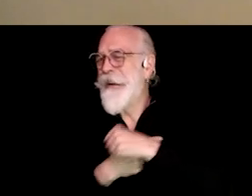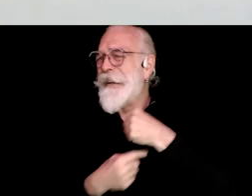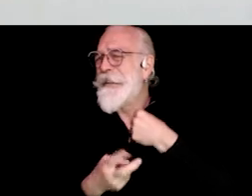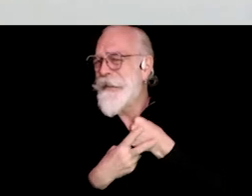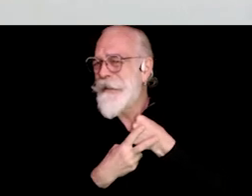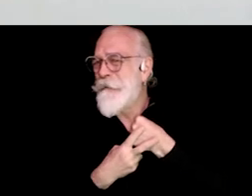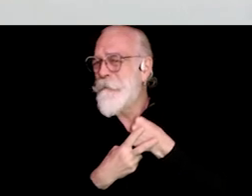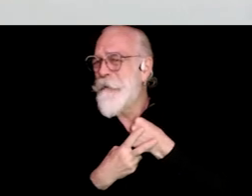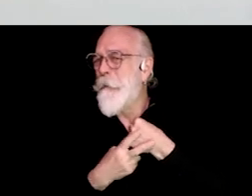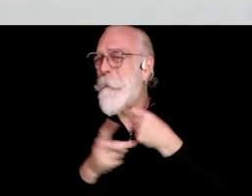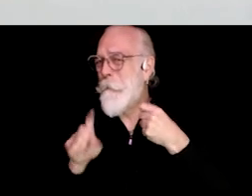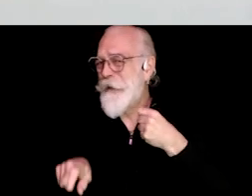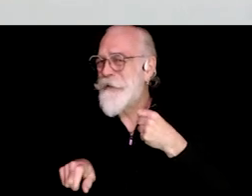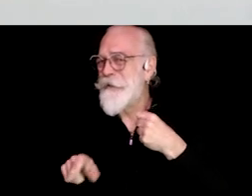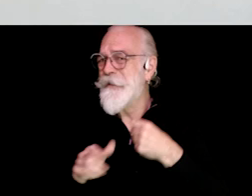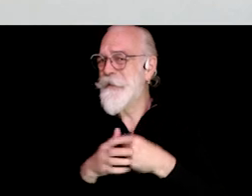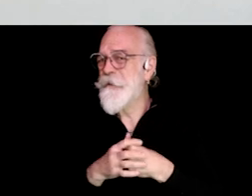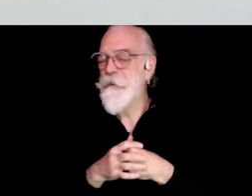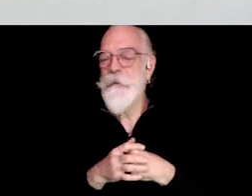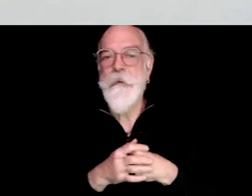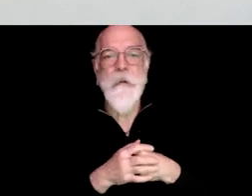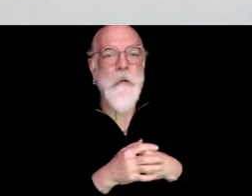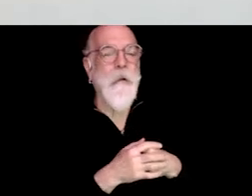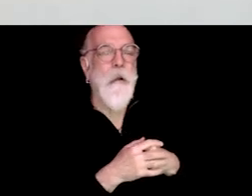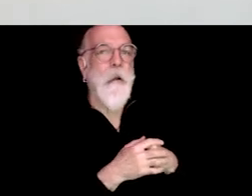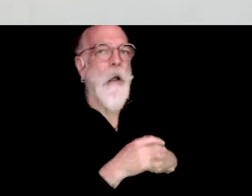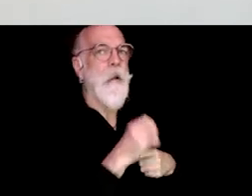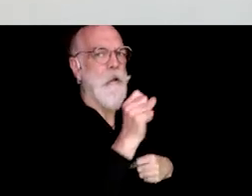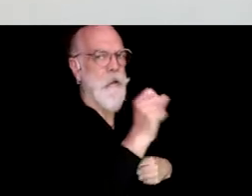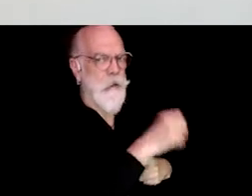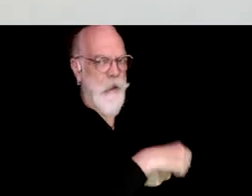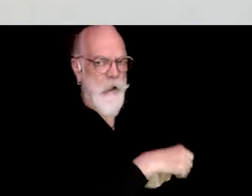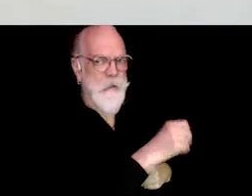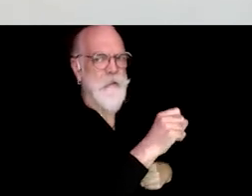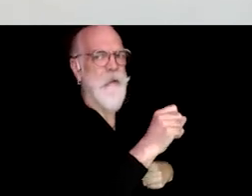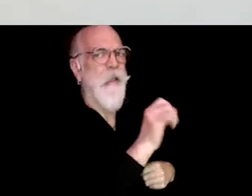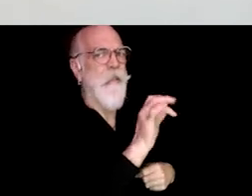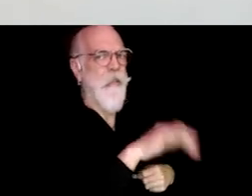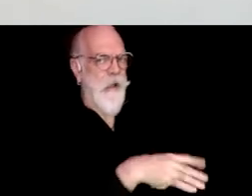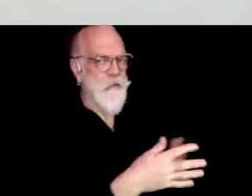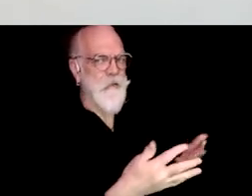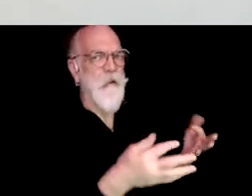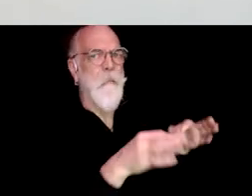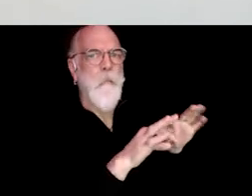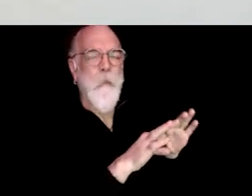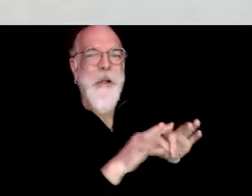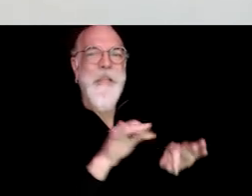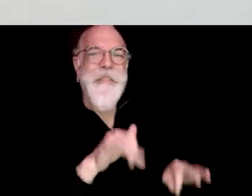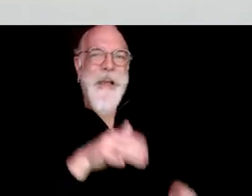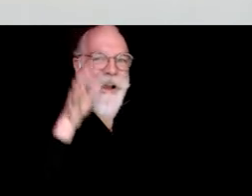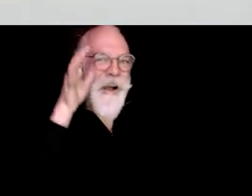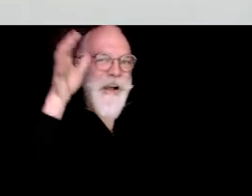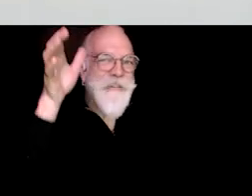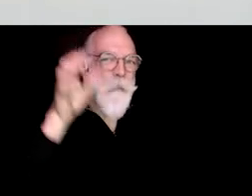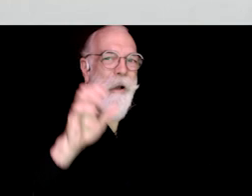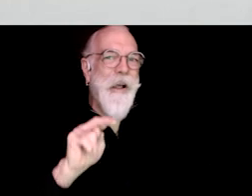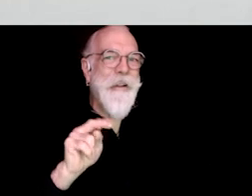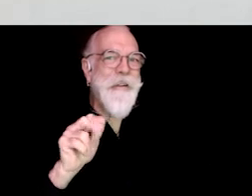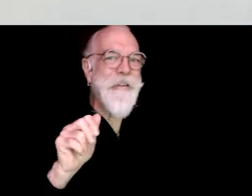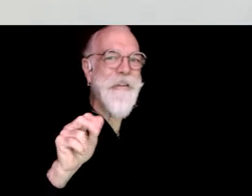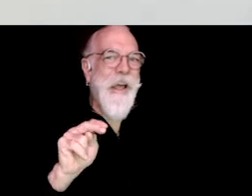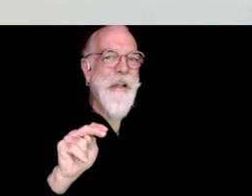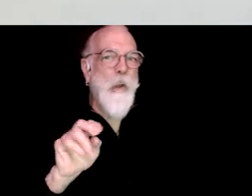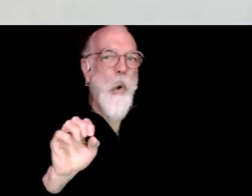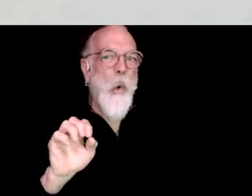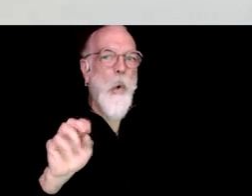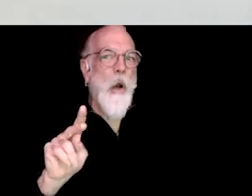Yes, that's the most important thing. And I feel that comes across in your book and the concept of Nanuksha. Will